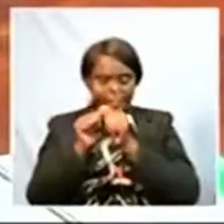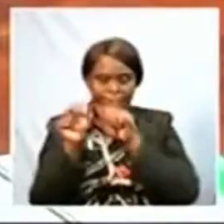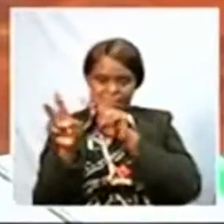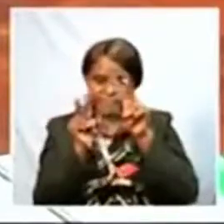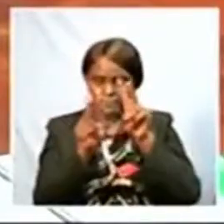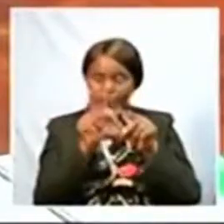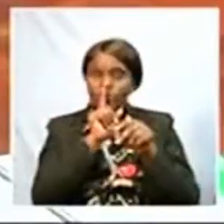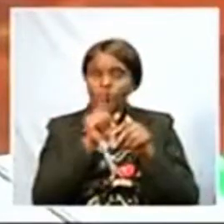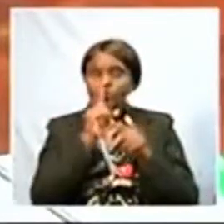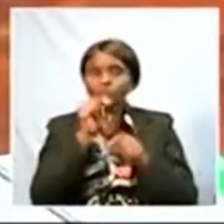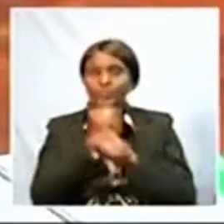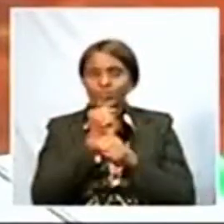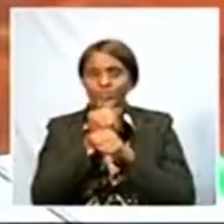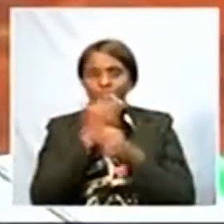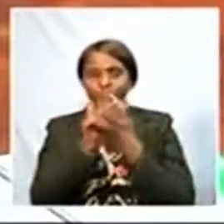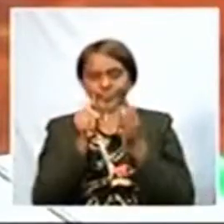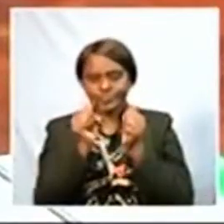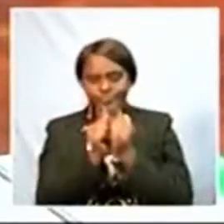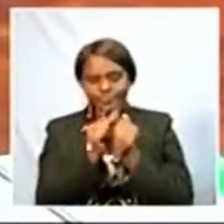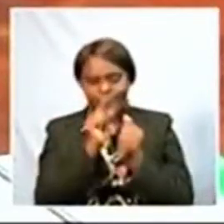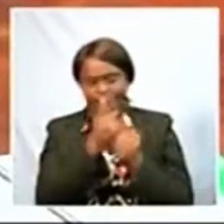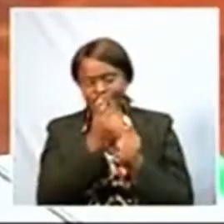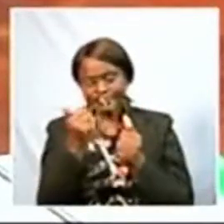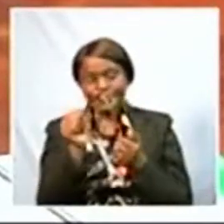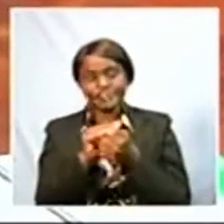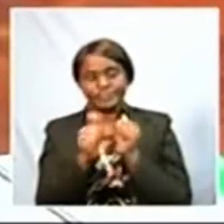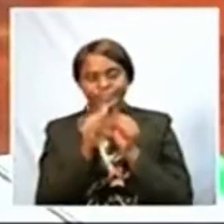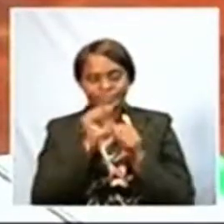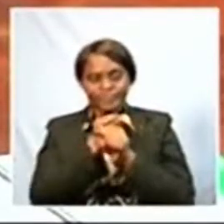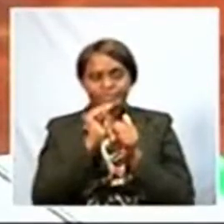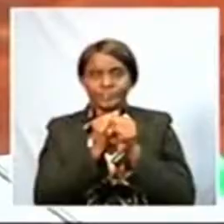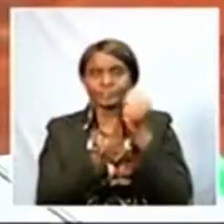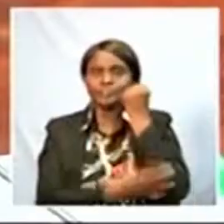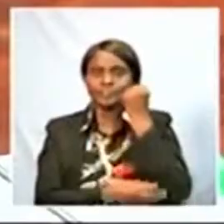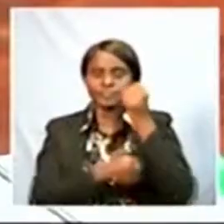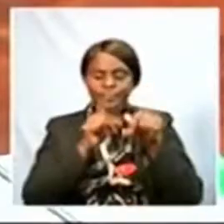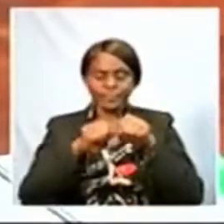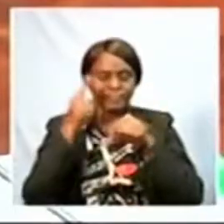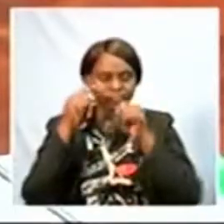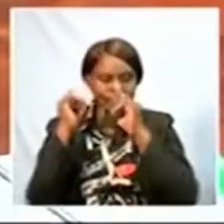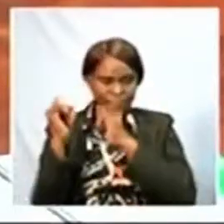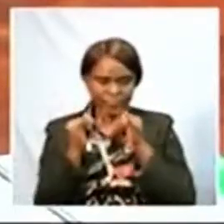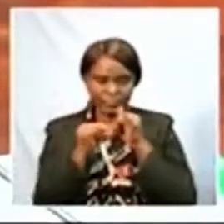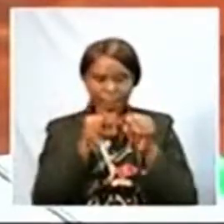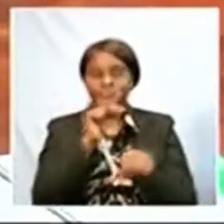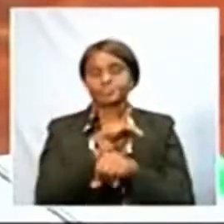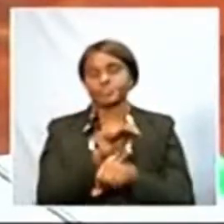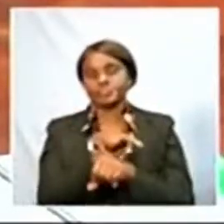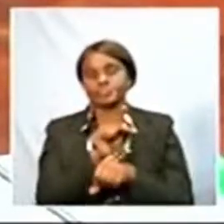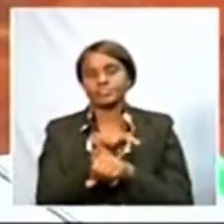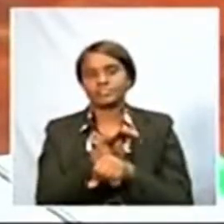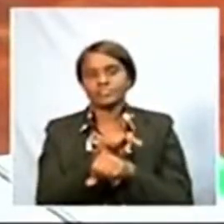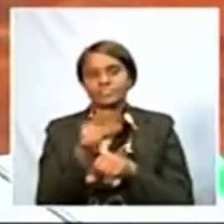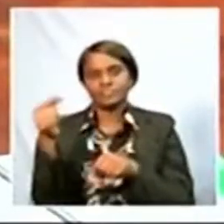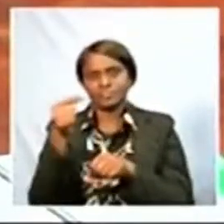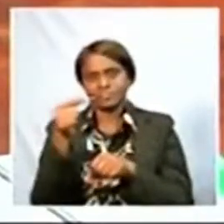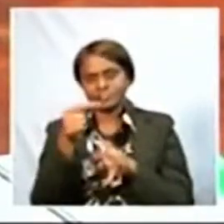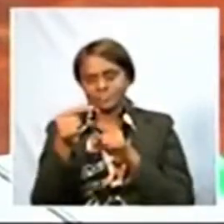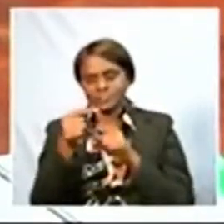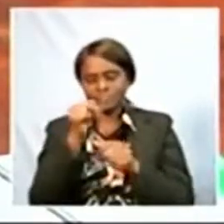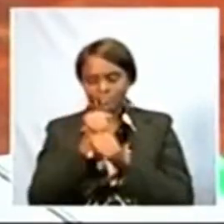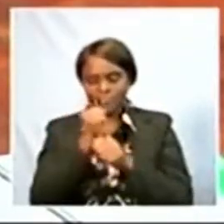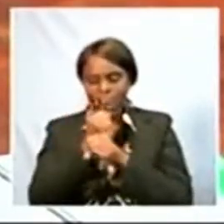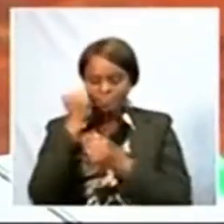ensure quality works and correction of any defects and poor workmanship during implementation of projects. G.